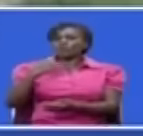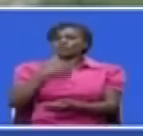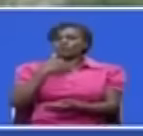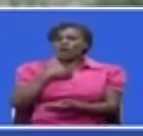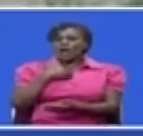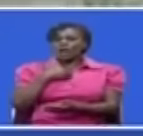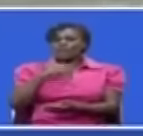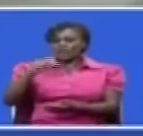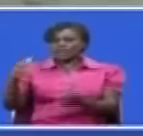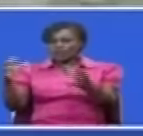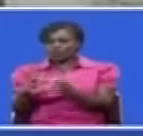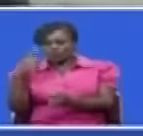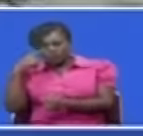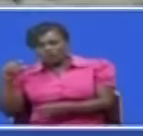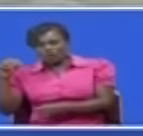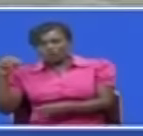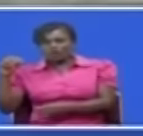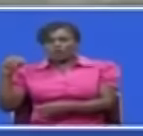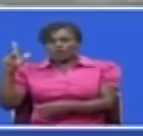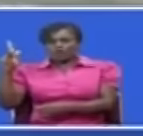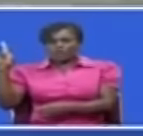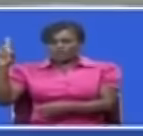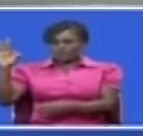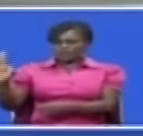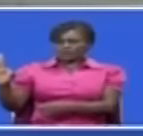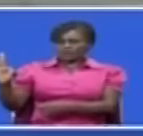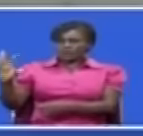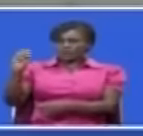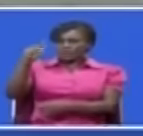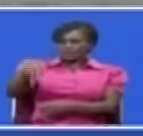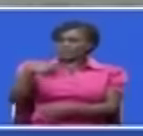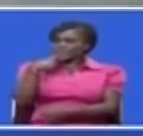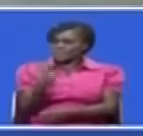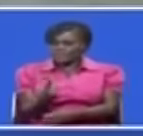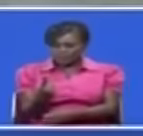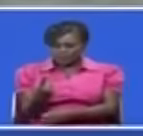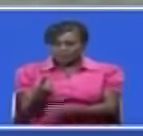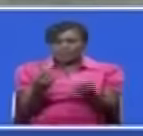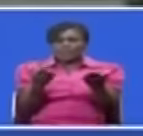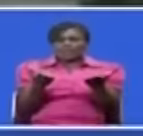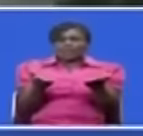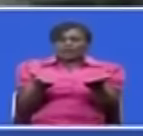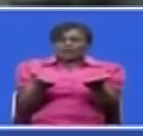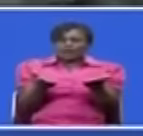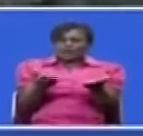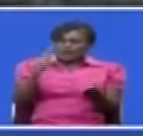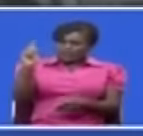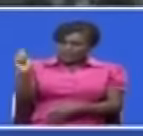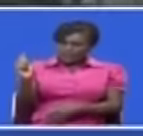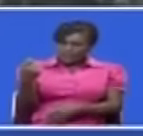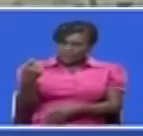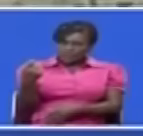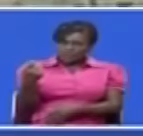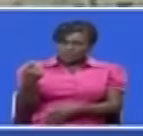for KDF in the near term. If you look at the statement that the Somali parliamentarians have said, is they're saying, look here, Kenyans go